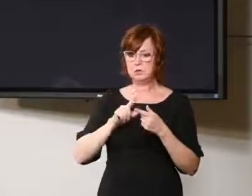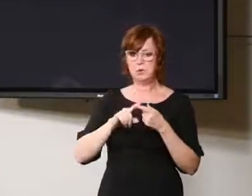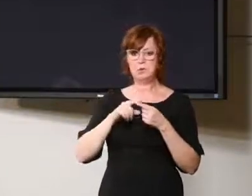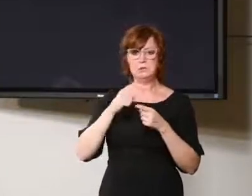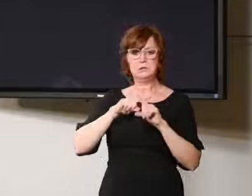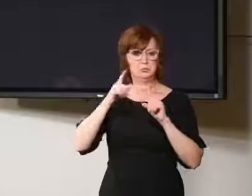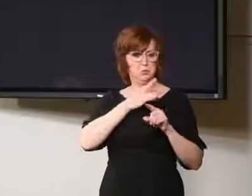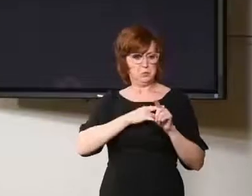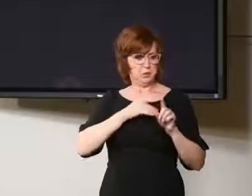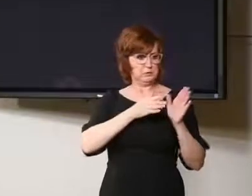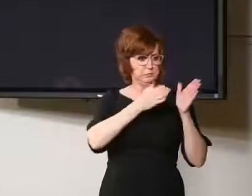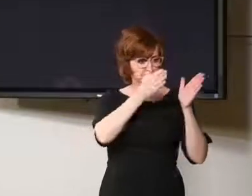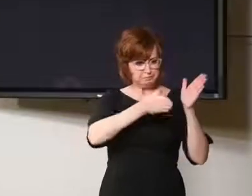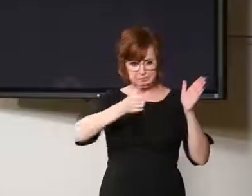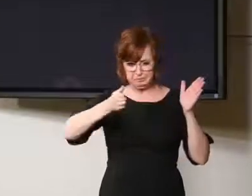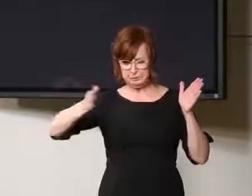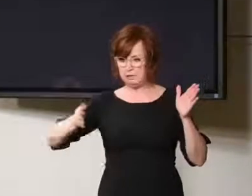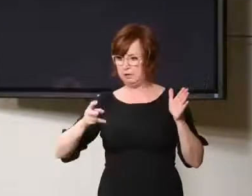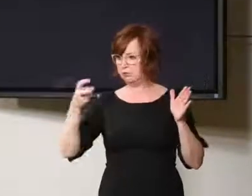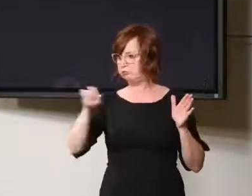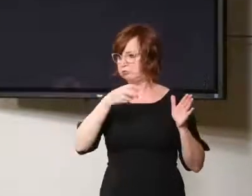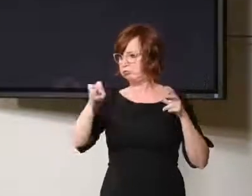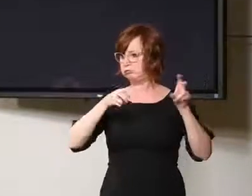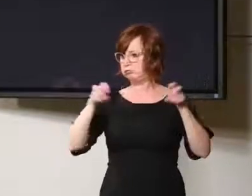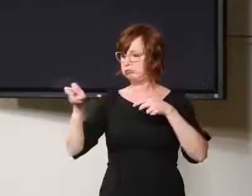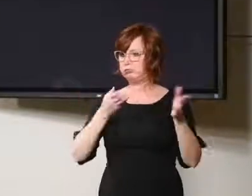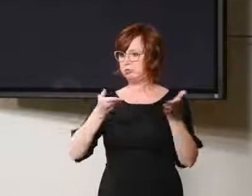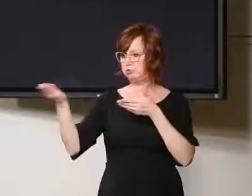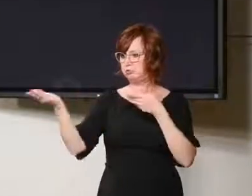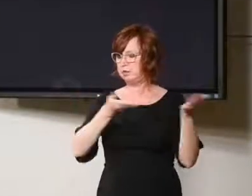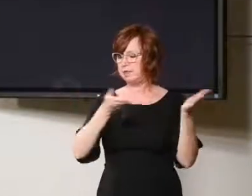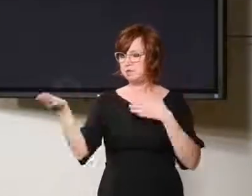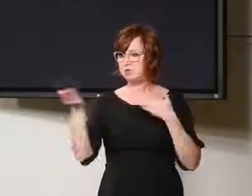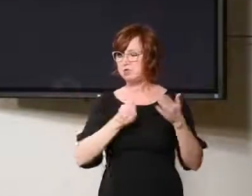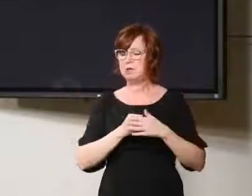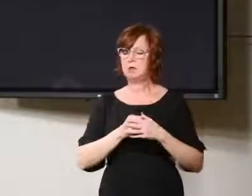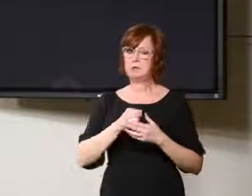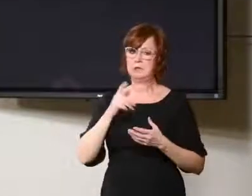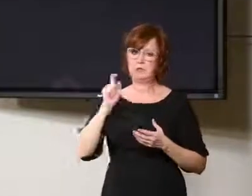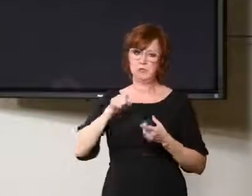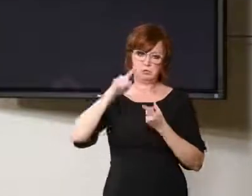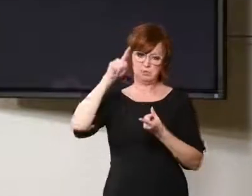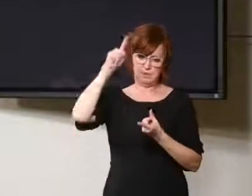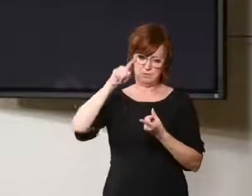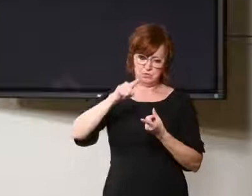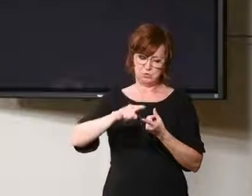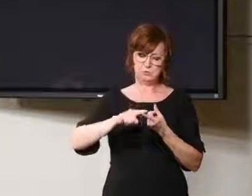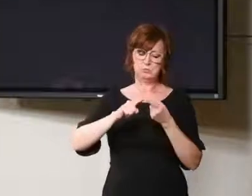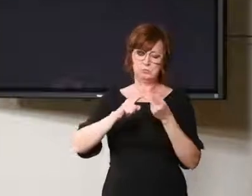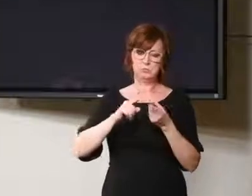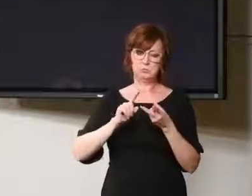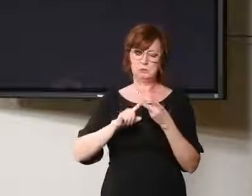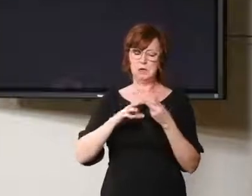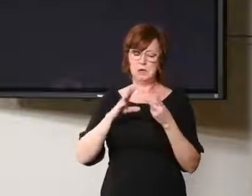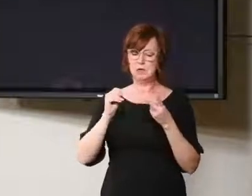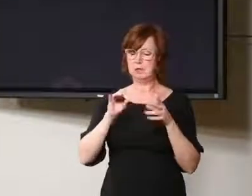minimize non-essential travel within communities, and of course, minimize mixing within households as well. That is all essential, and